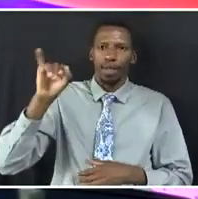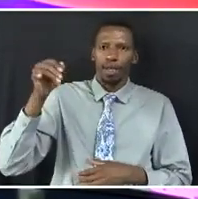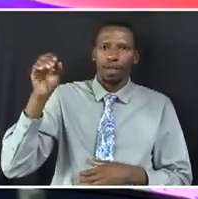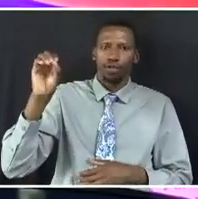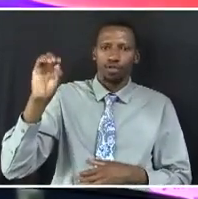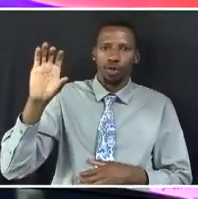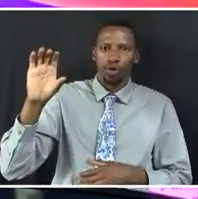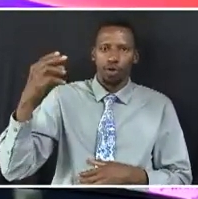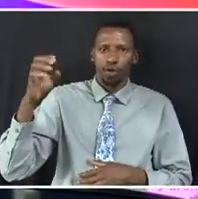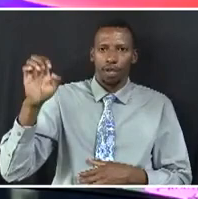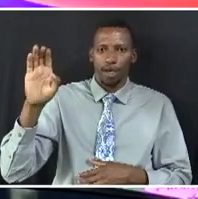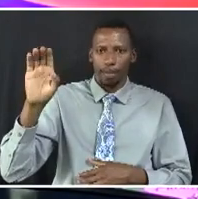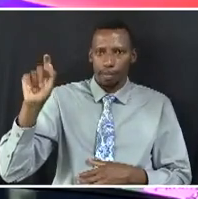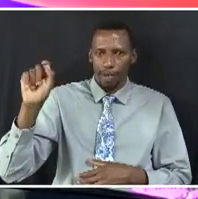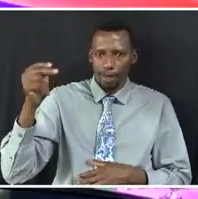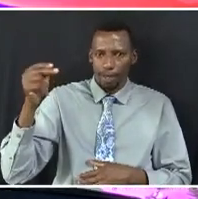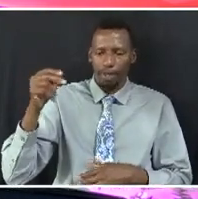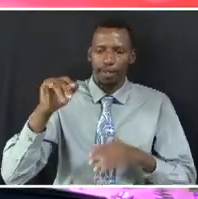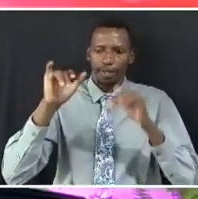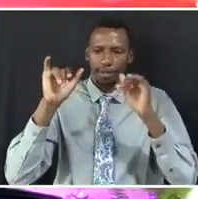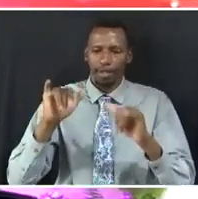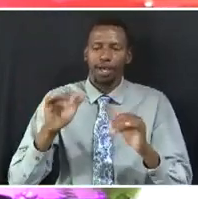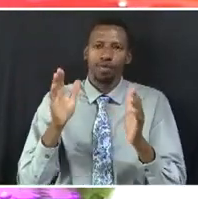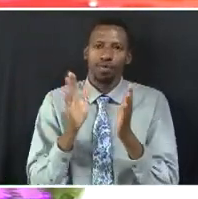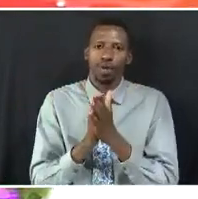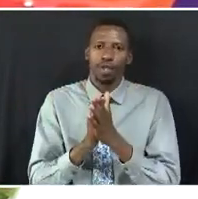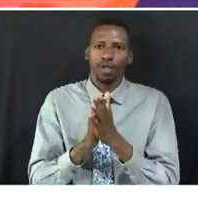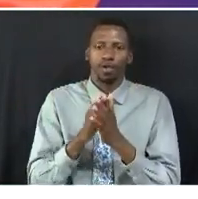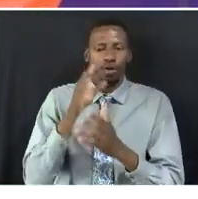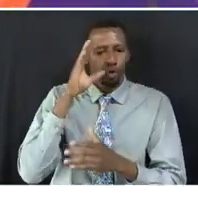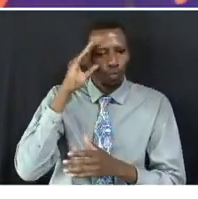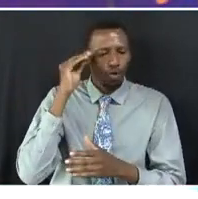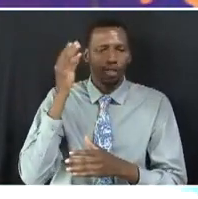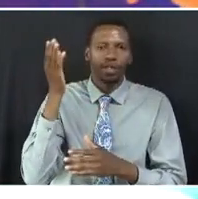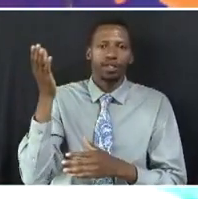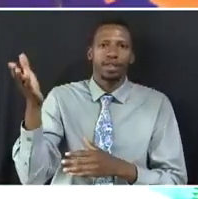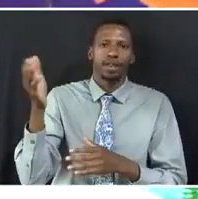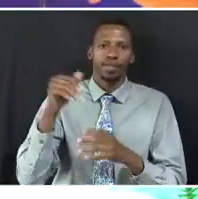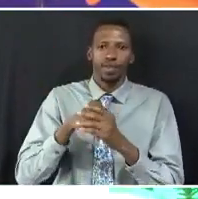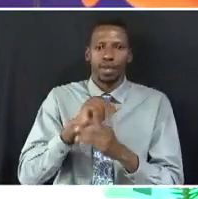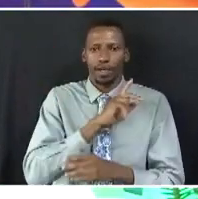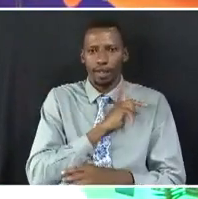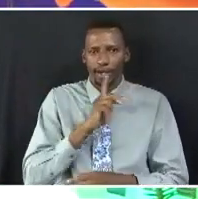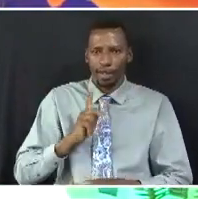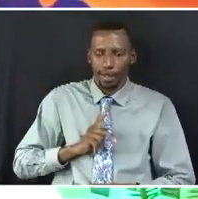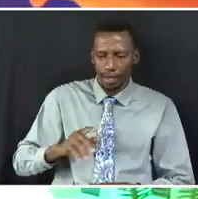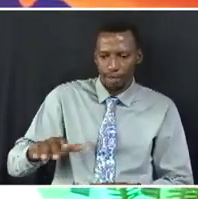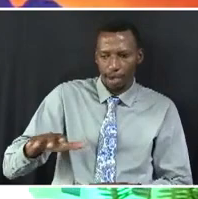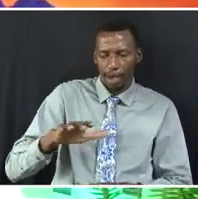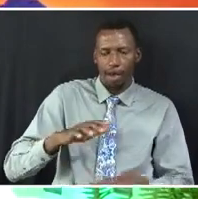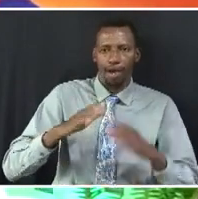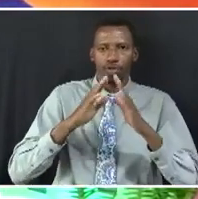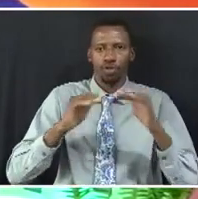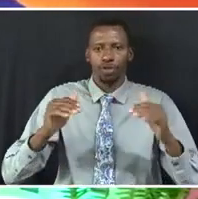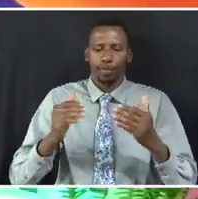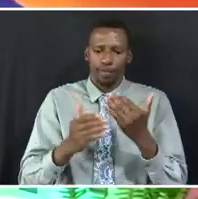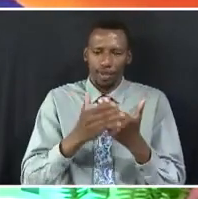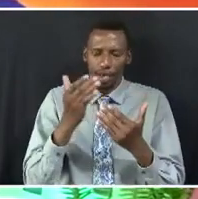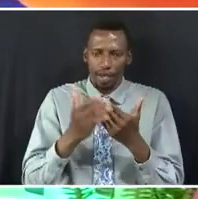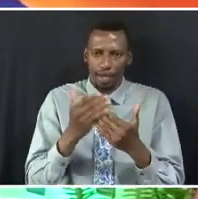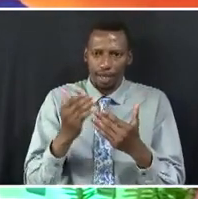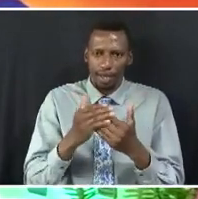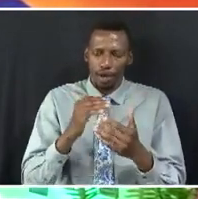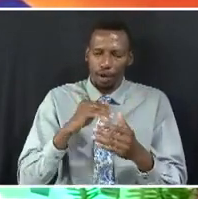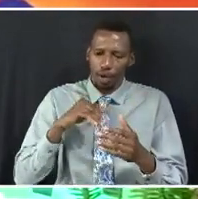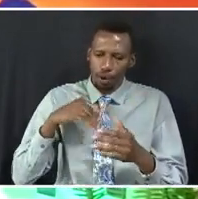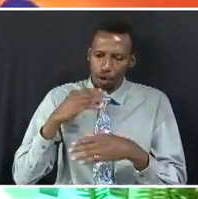Moses in the palace and instructed Moses for all the time until Moses grew